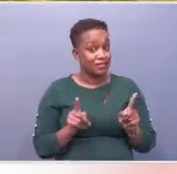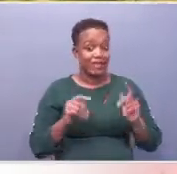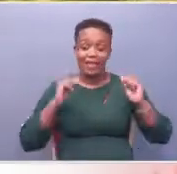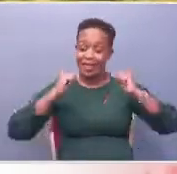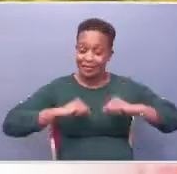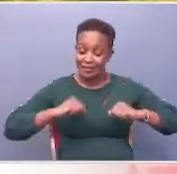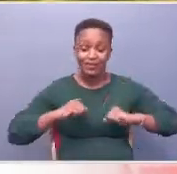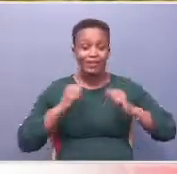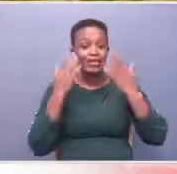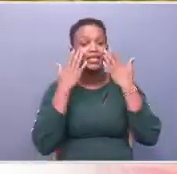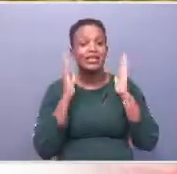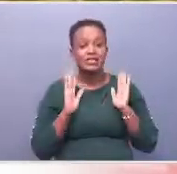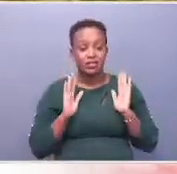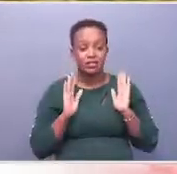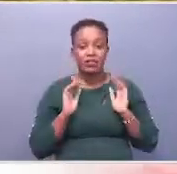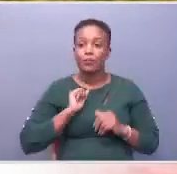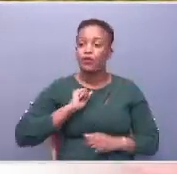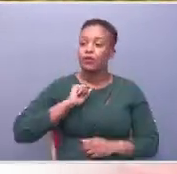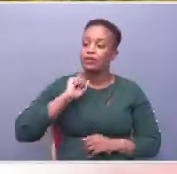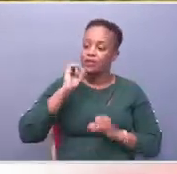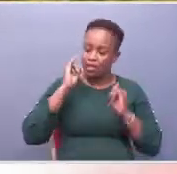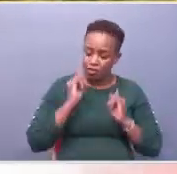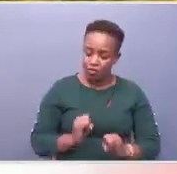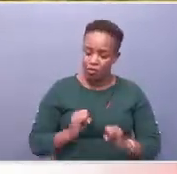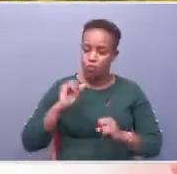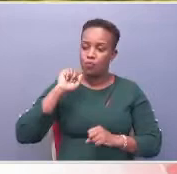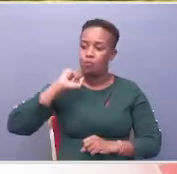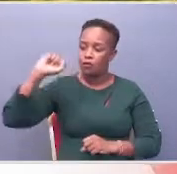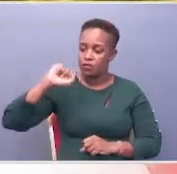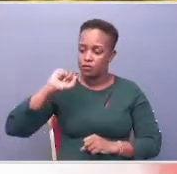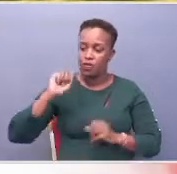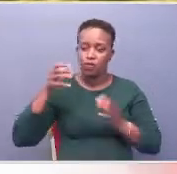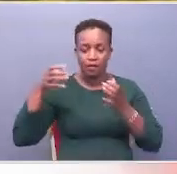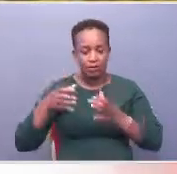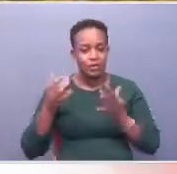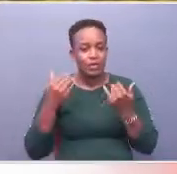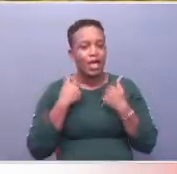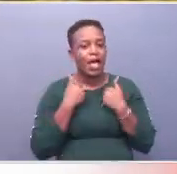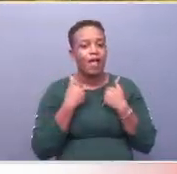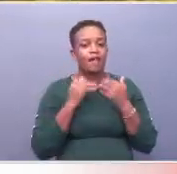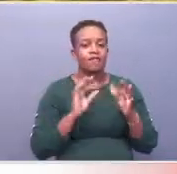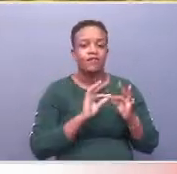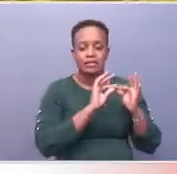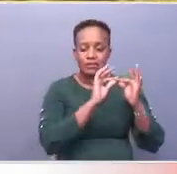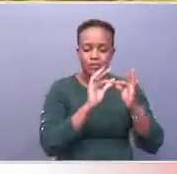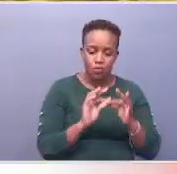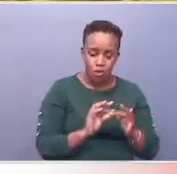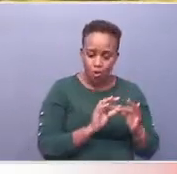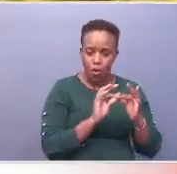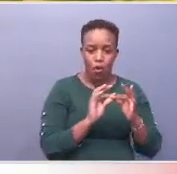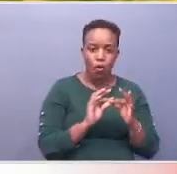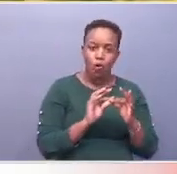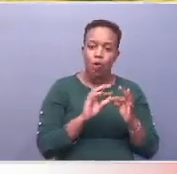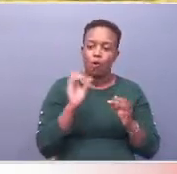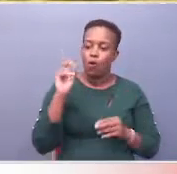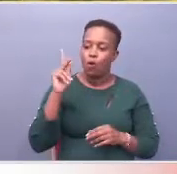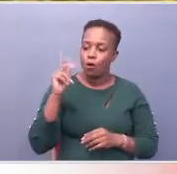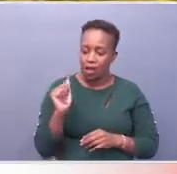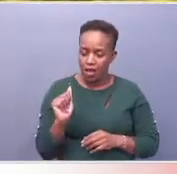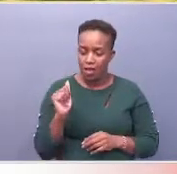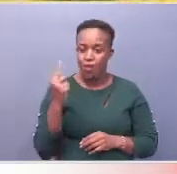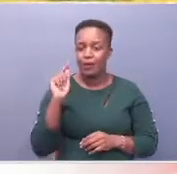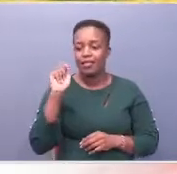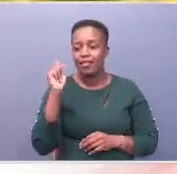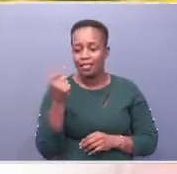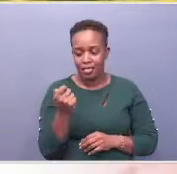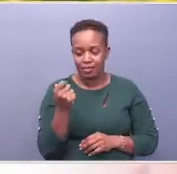agreed that the new political outfit is Azimio OKA, is Azimio One Kenya. So ideally